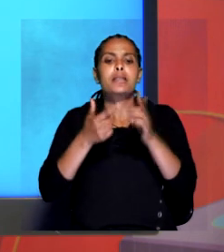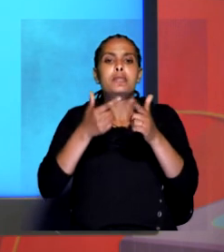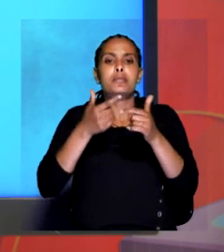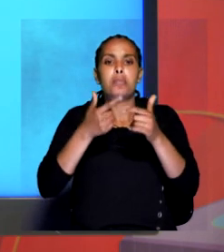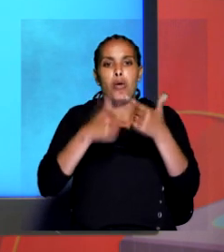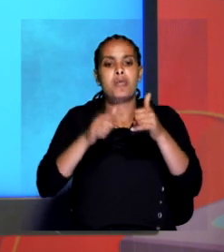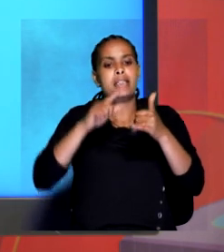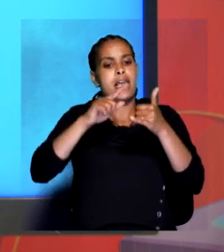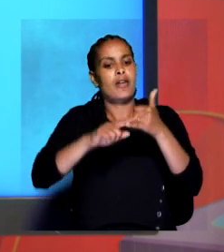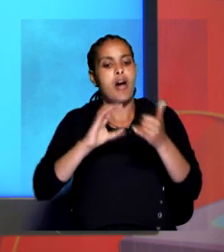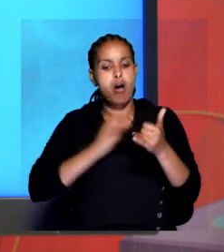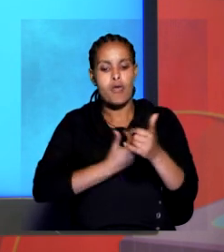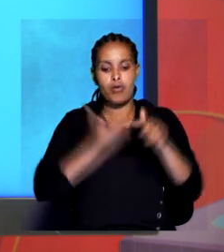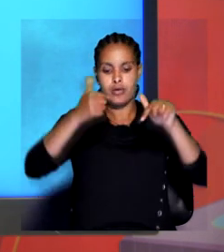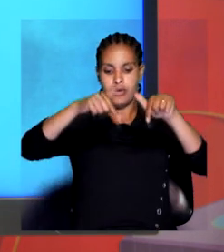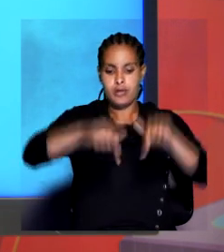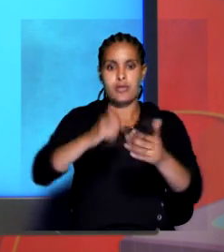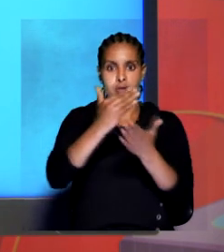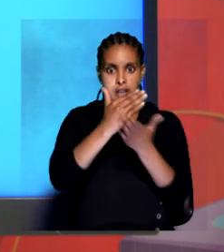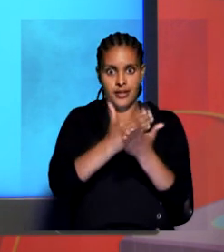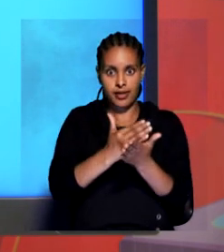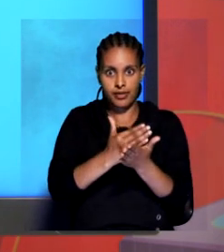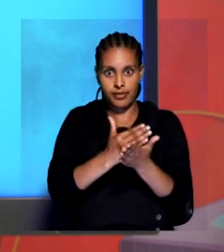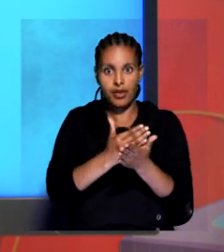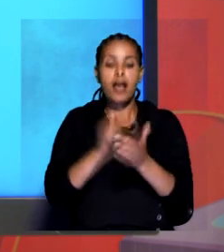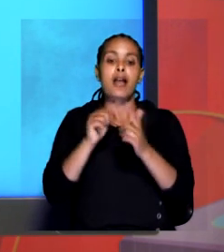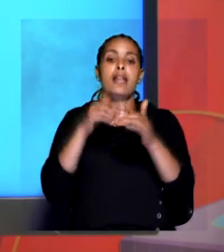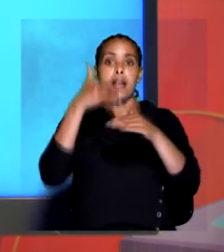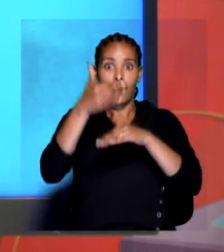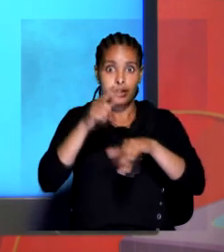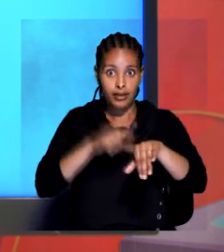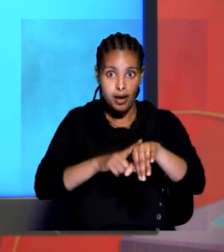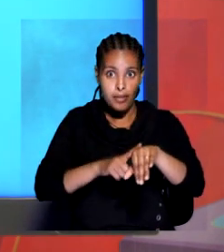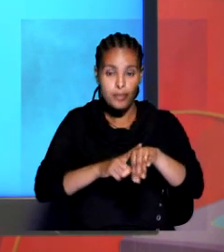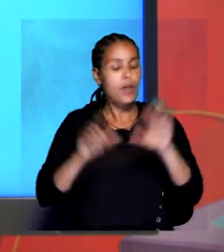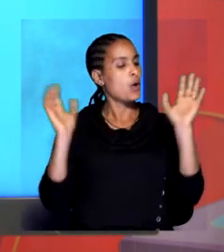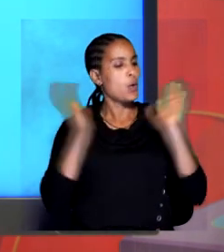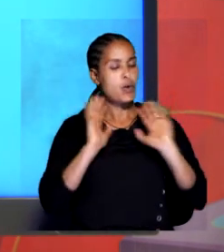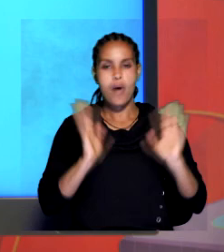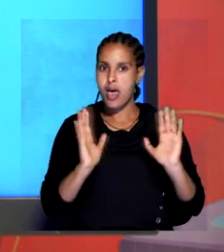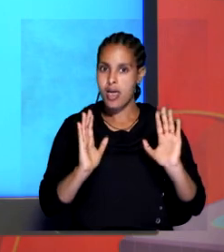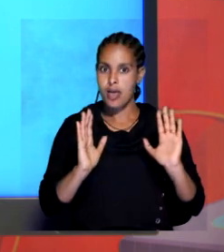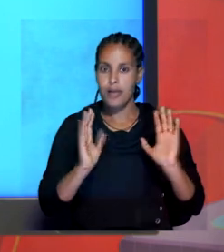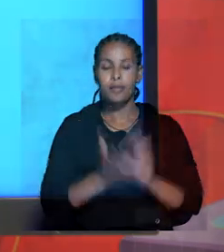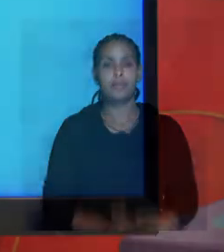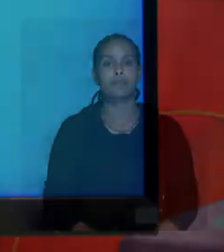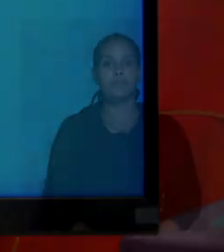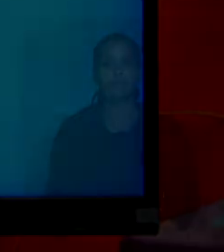us to the end of our today's lesson. Until next time, goodbye.